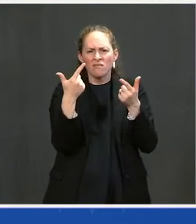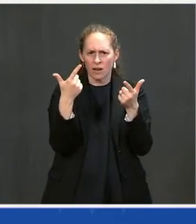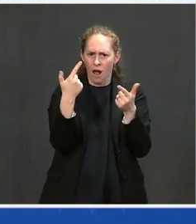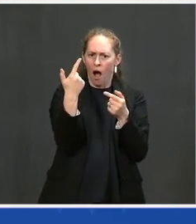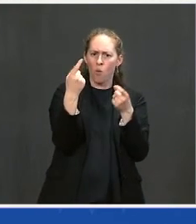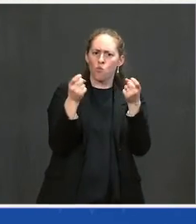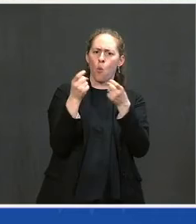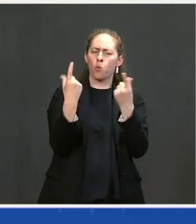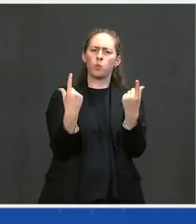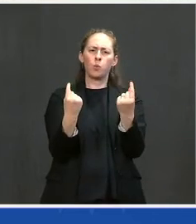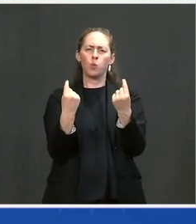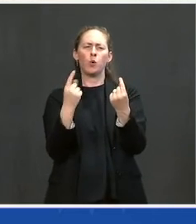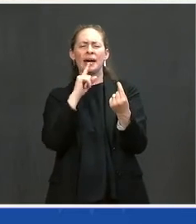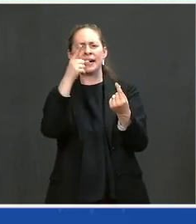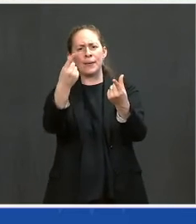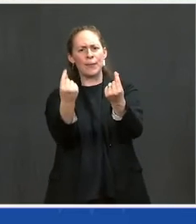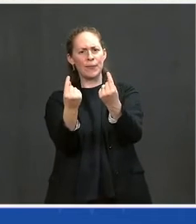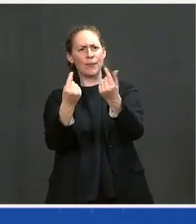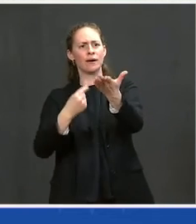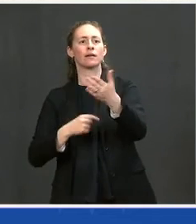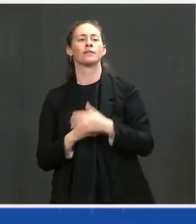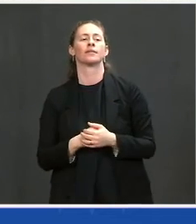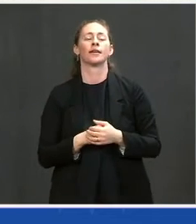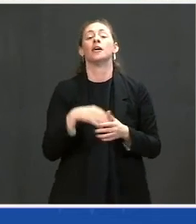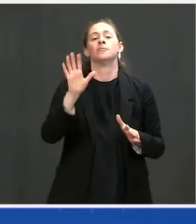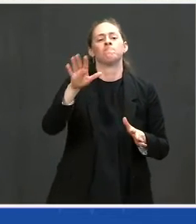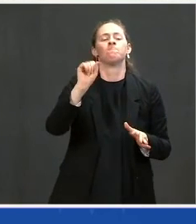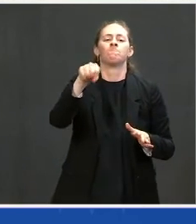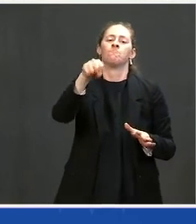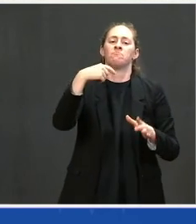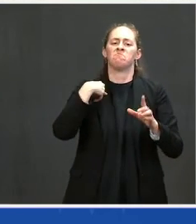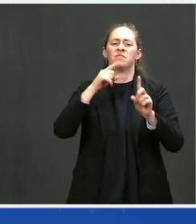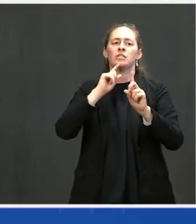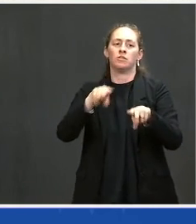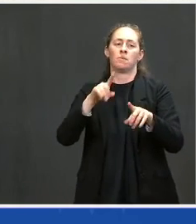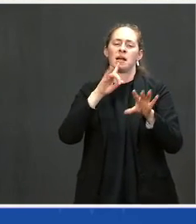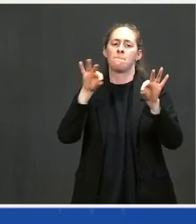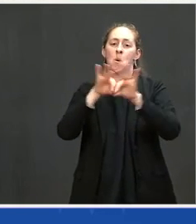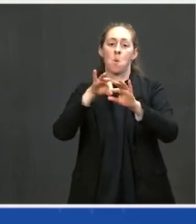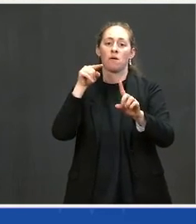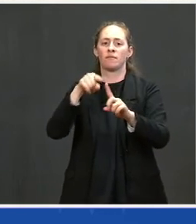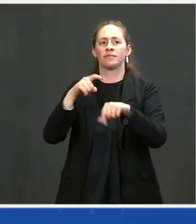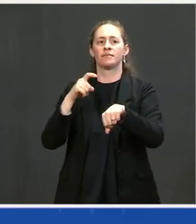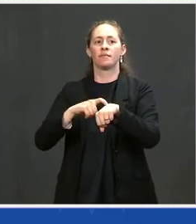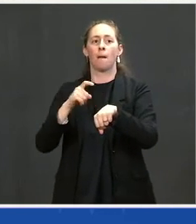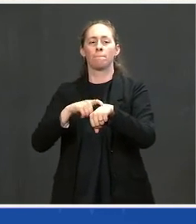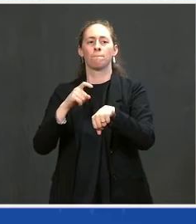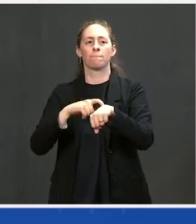timing. As you've all observed,